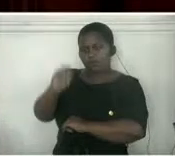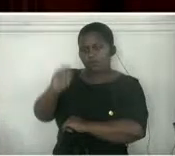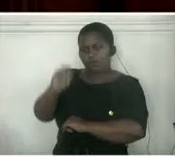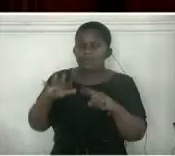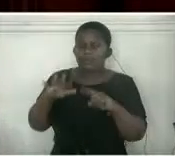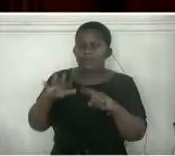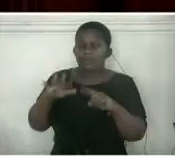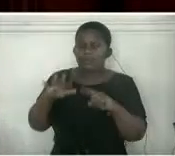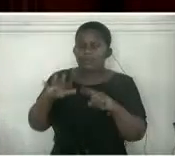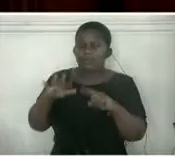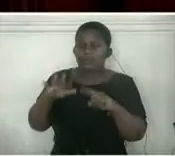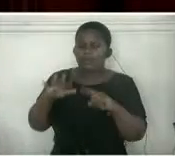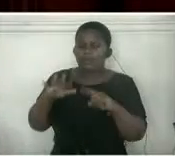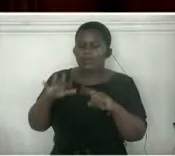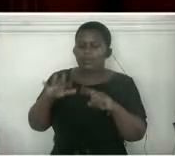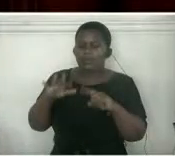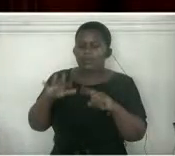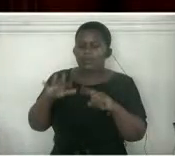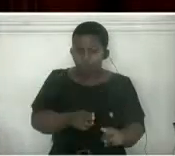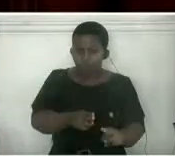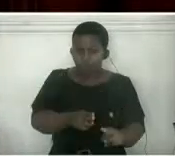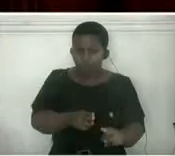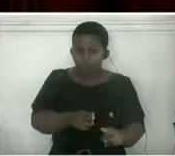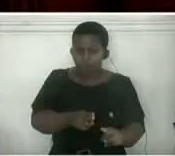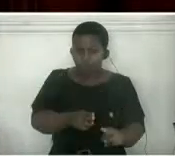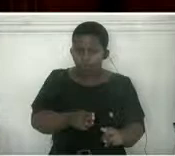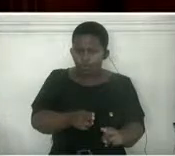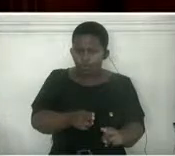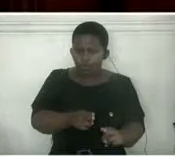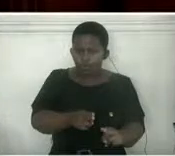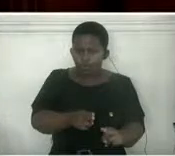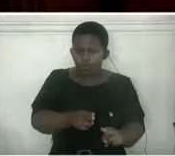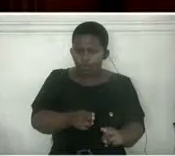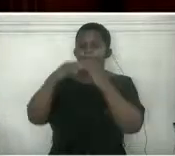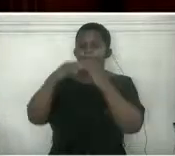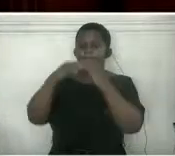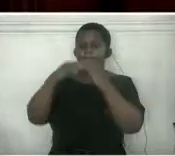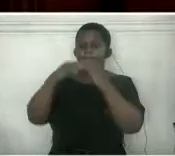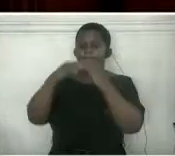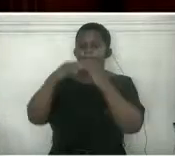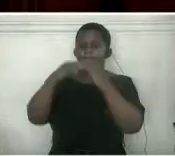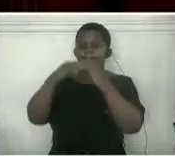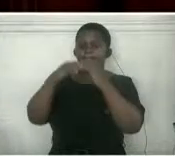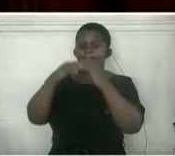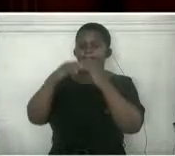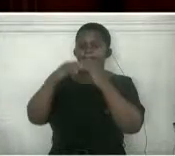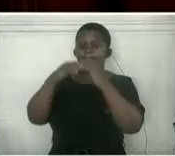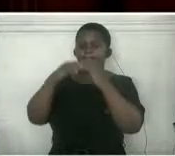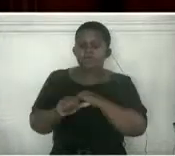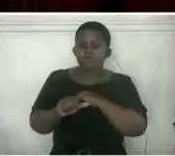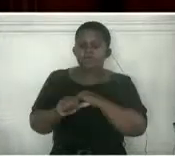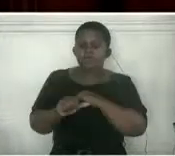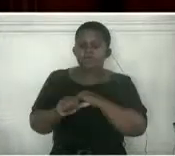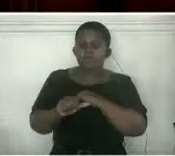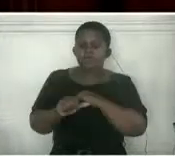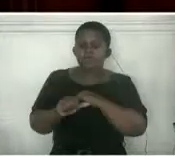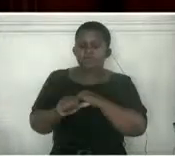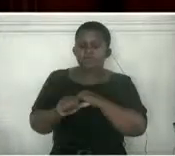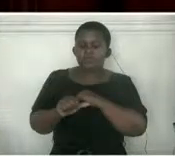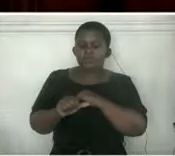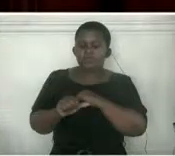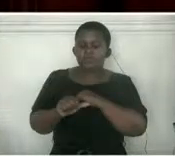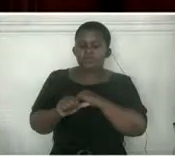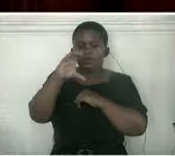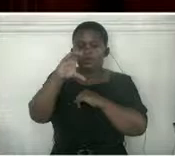also honor the centenary of the founding of the South African Communist Party. Communist